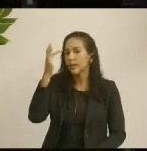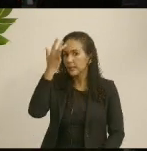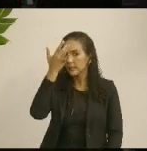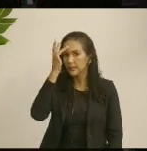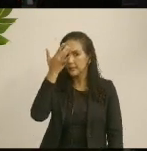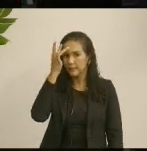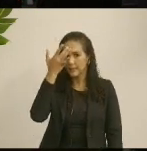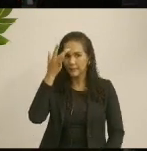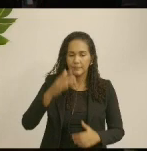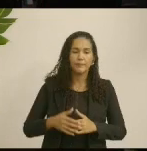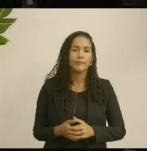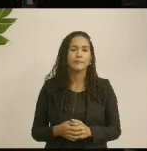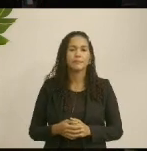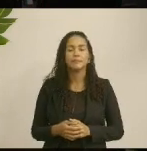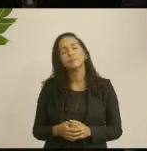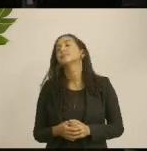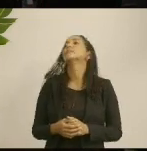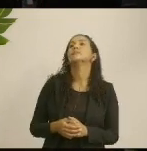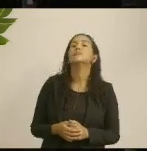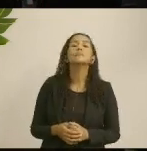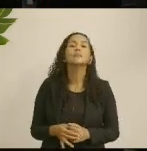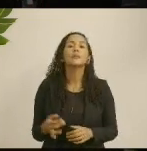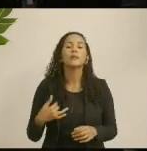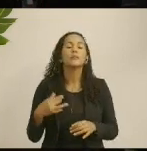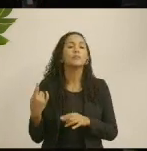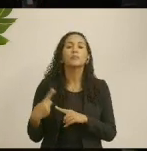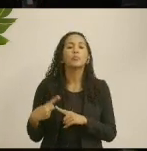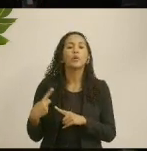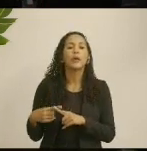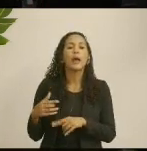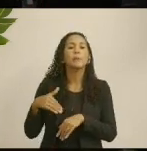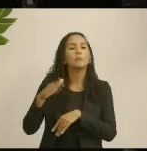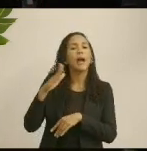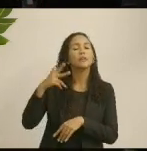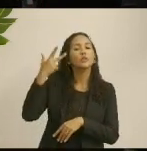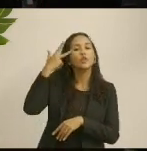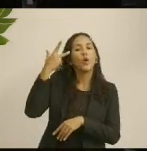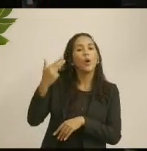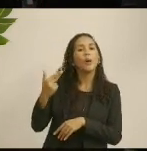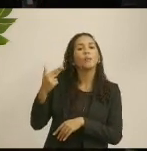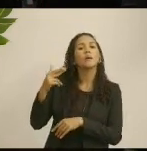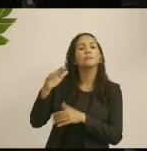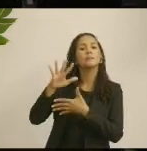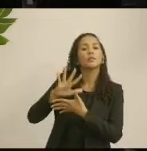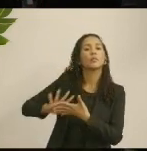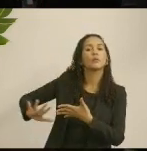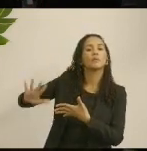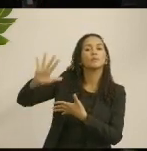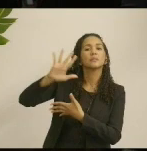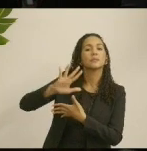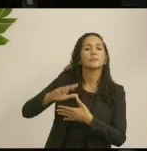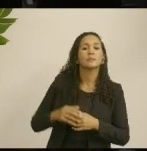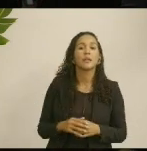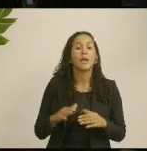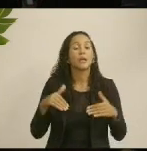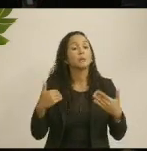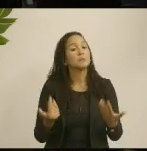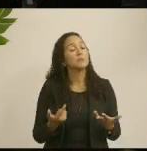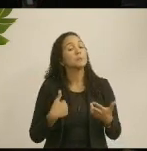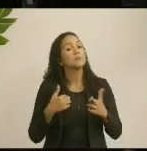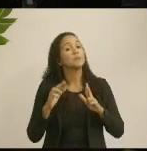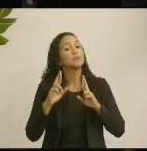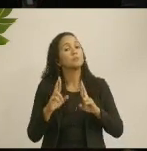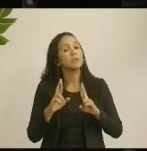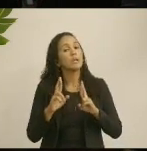common in the Asian continent. Hopefully this is something that may be brought forward in Africa. We hope. It's not in our